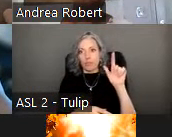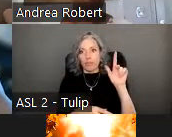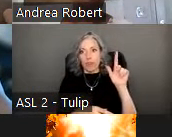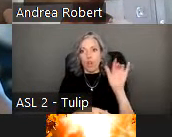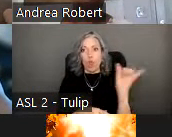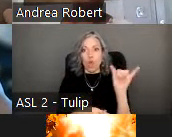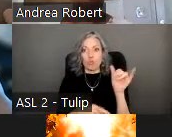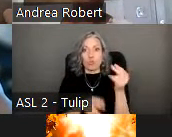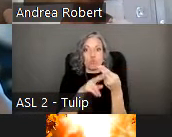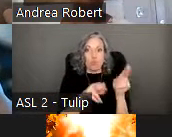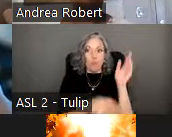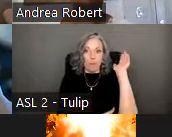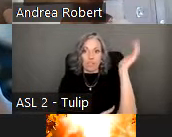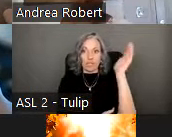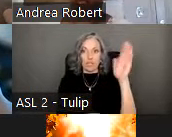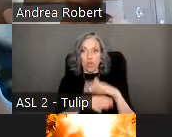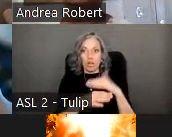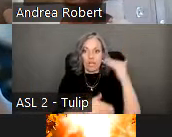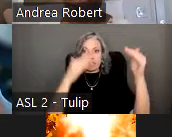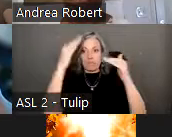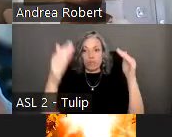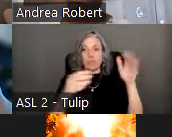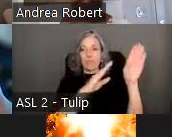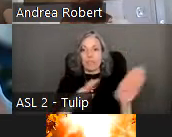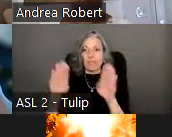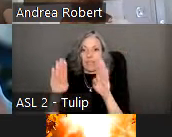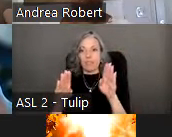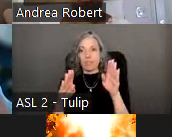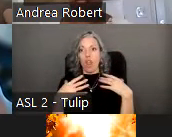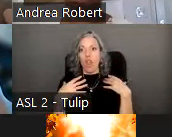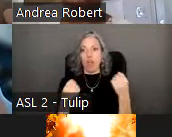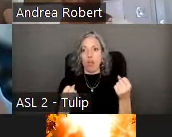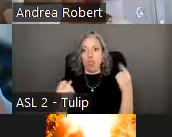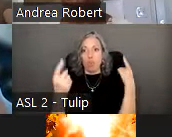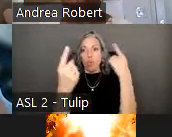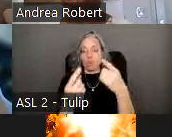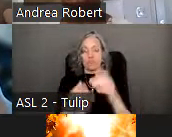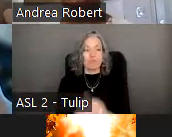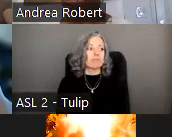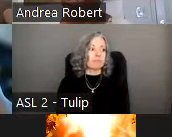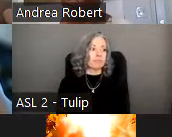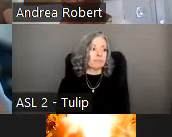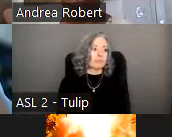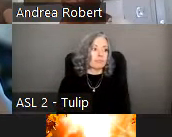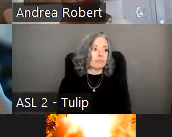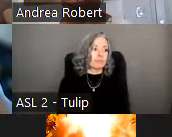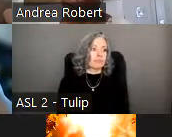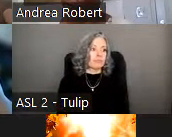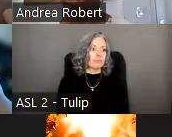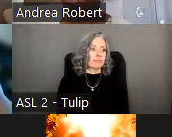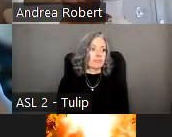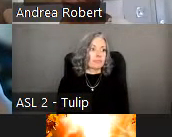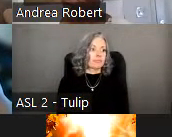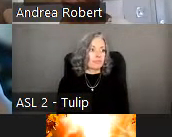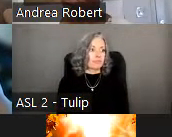also a short presentation on the older adult behavioral health initiative. So that's kind of what it's. Okay, that sounds great.